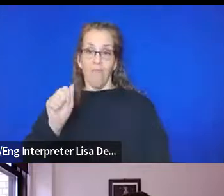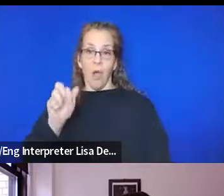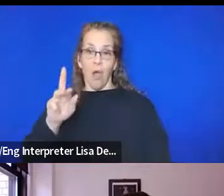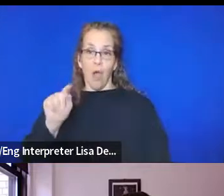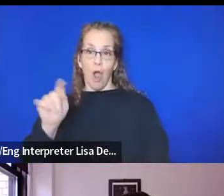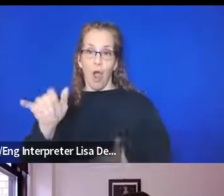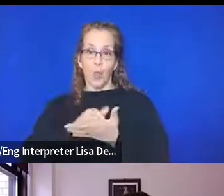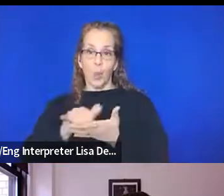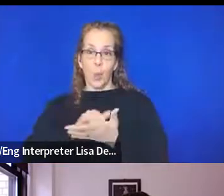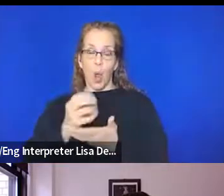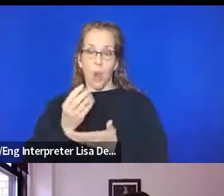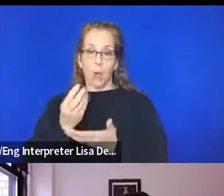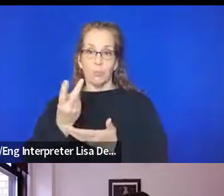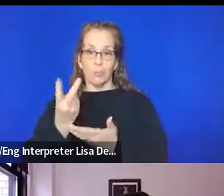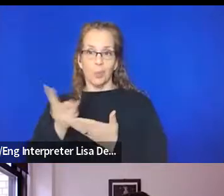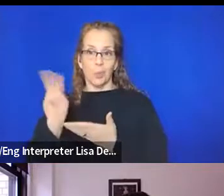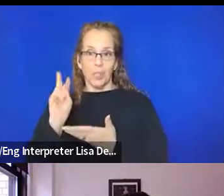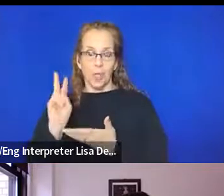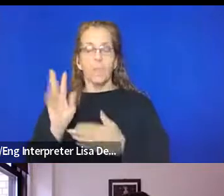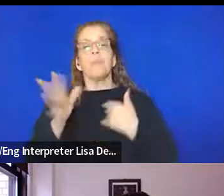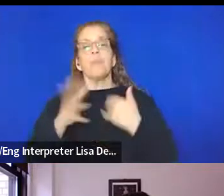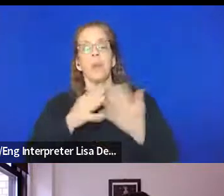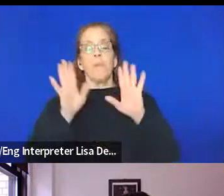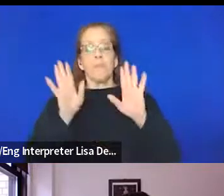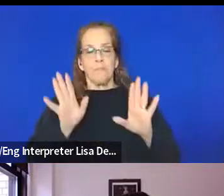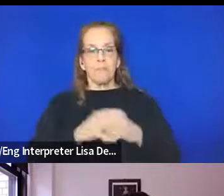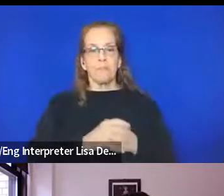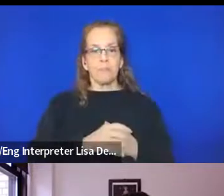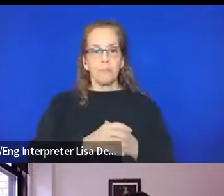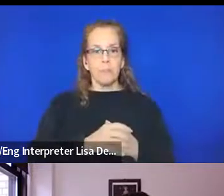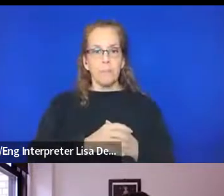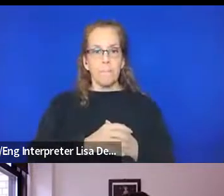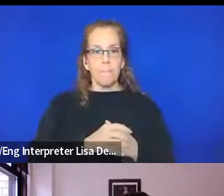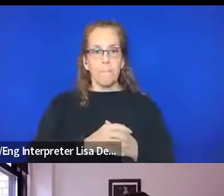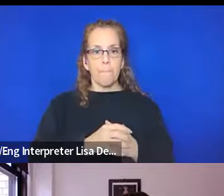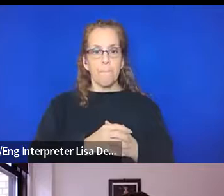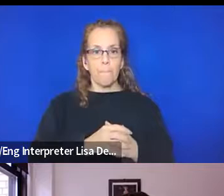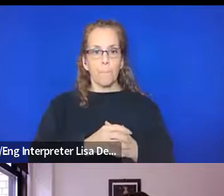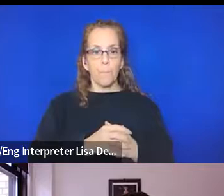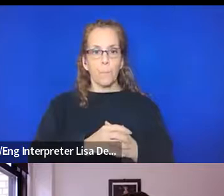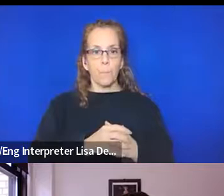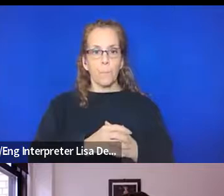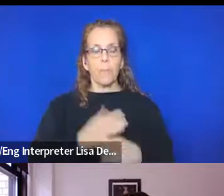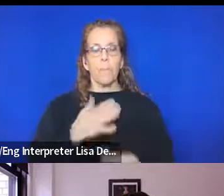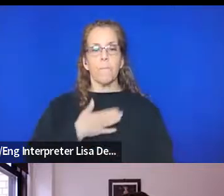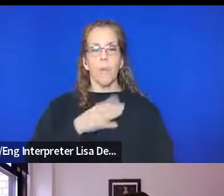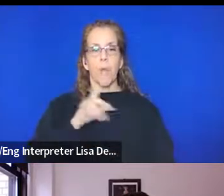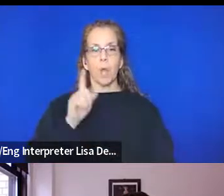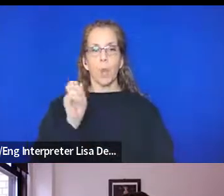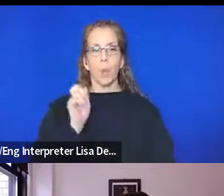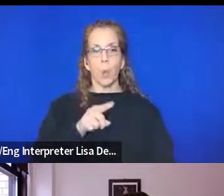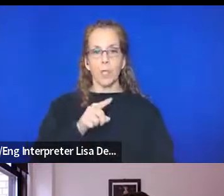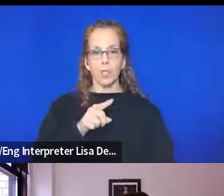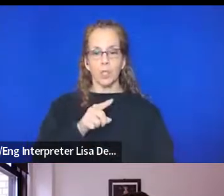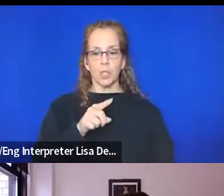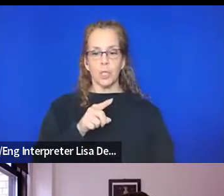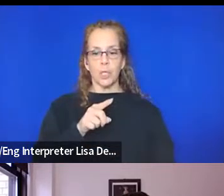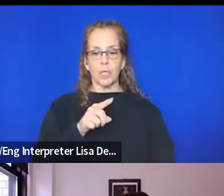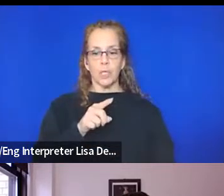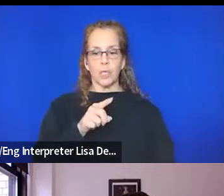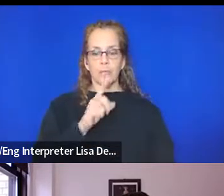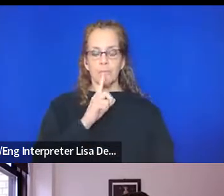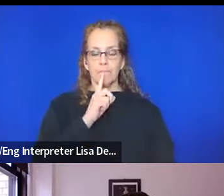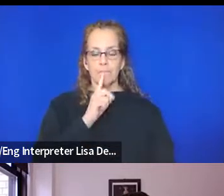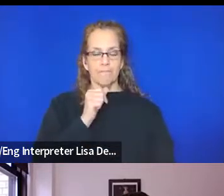couple weeks ago. But the part of the question that I'm not so happy about